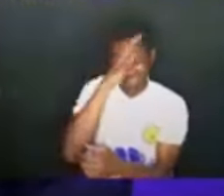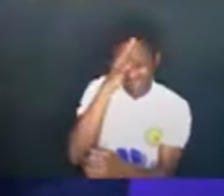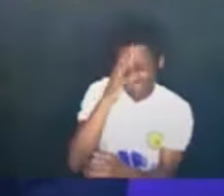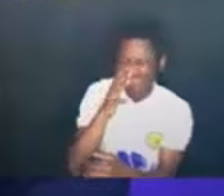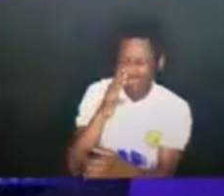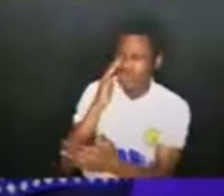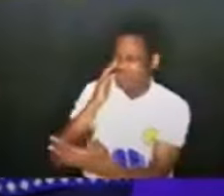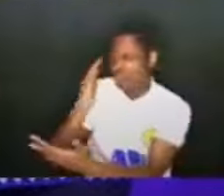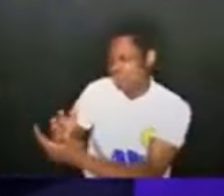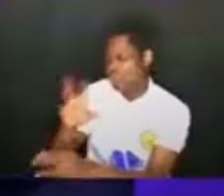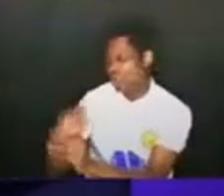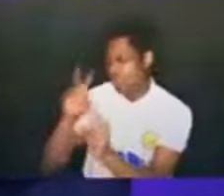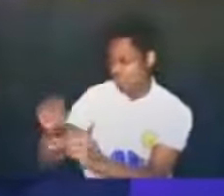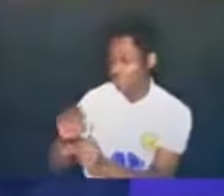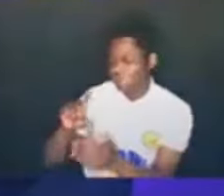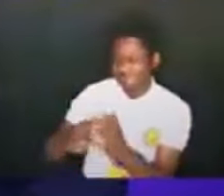Die!